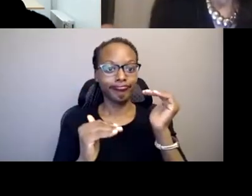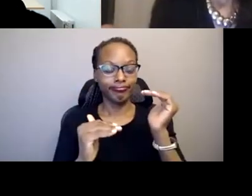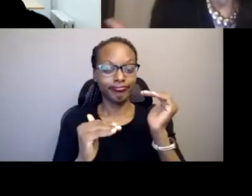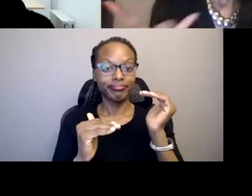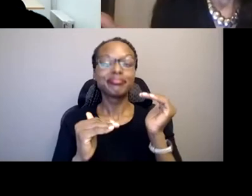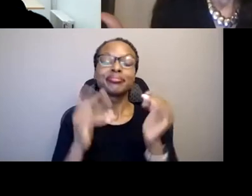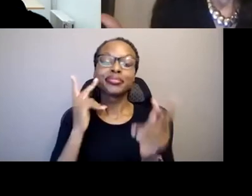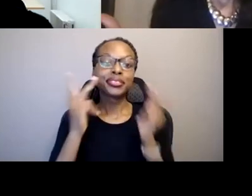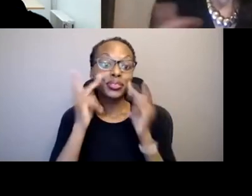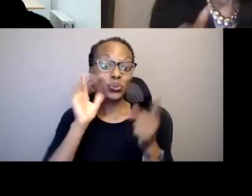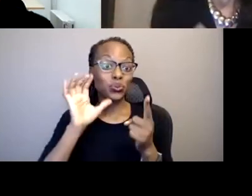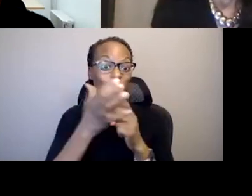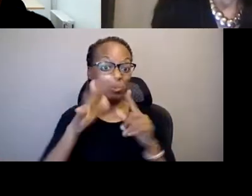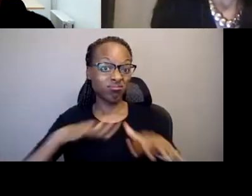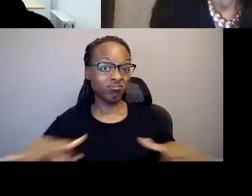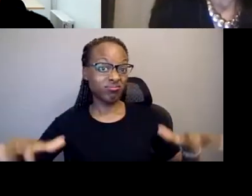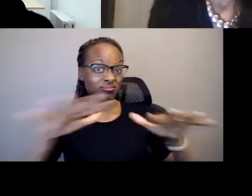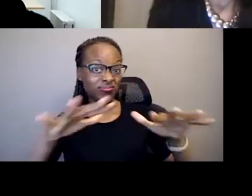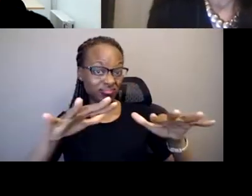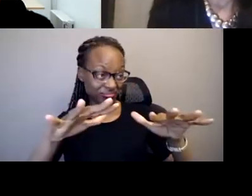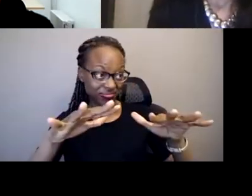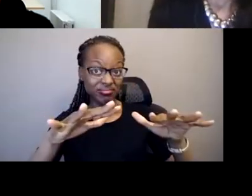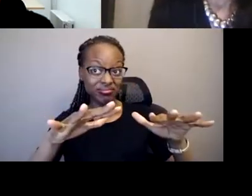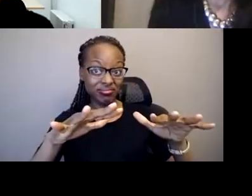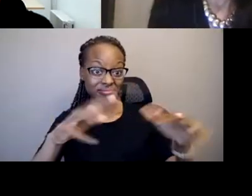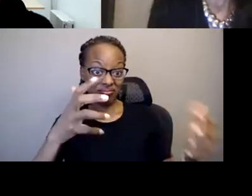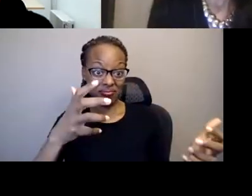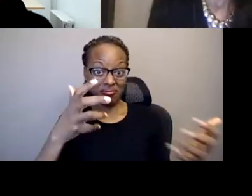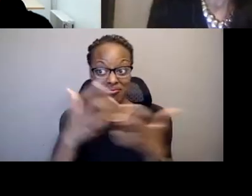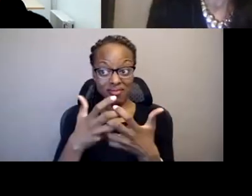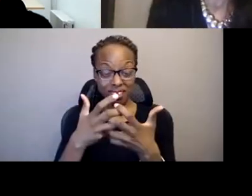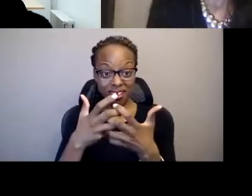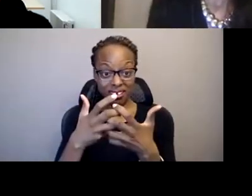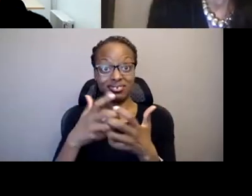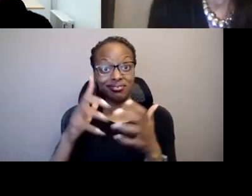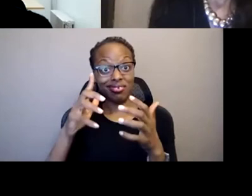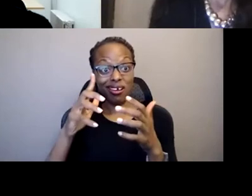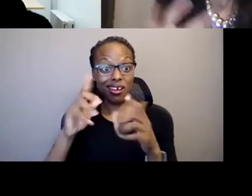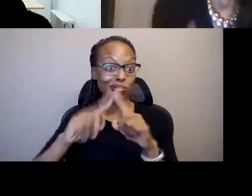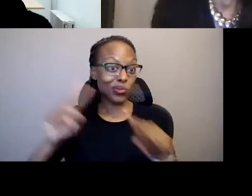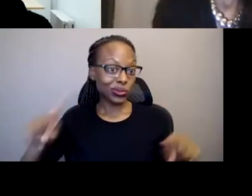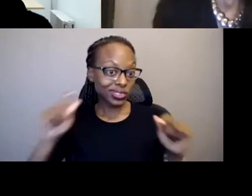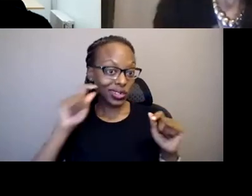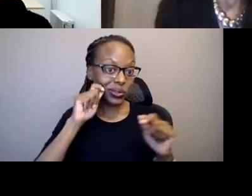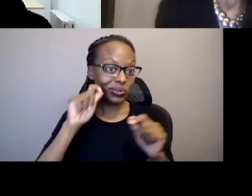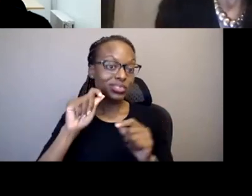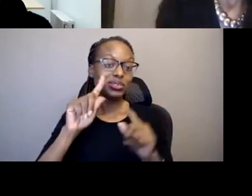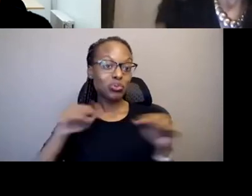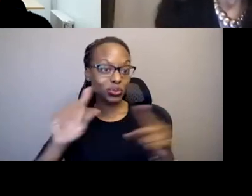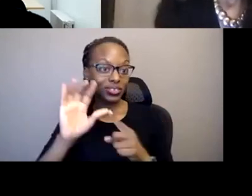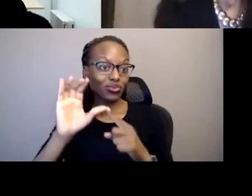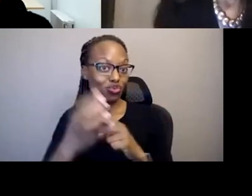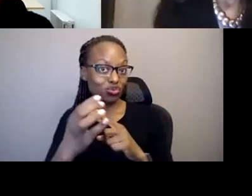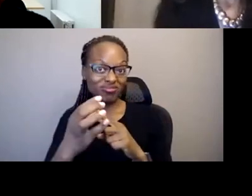landscape today does not reflect the diversity of our multiracial, multicultural society, but rather preserves the dominant